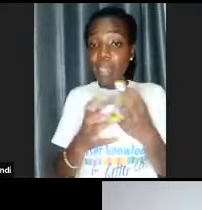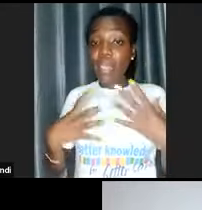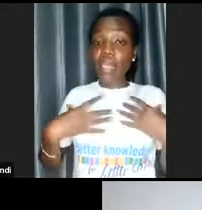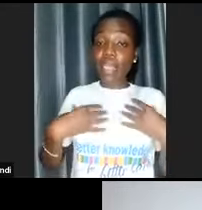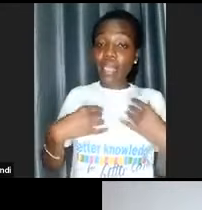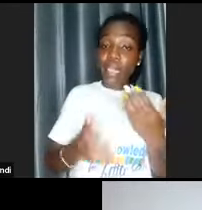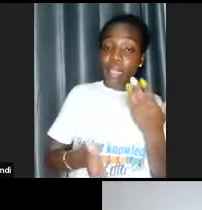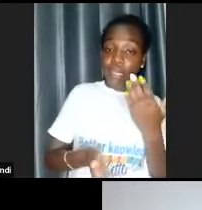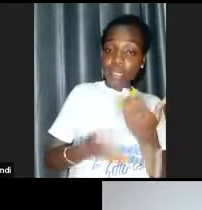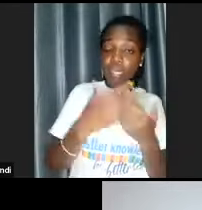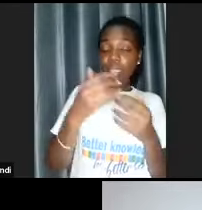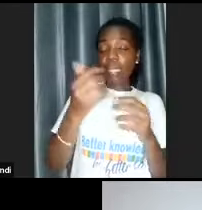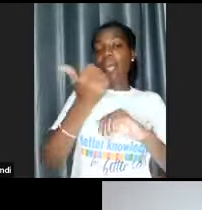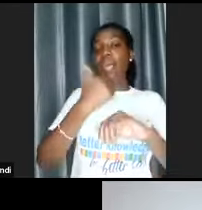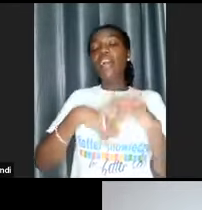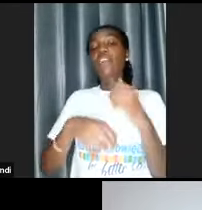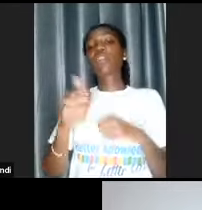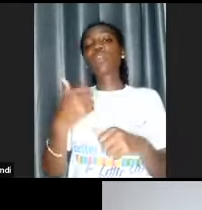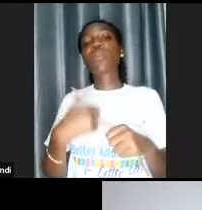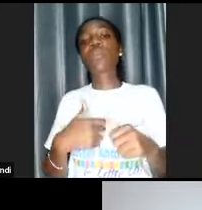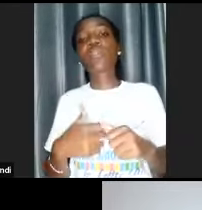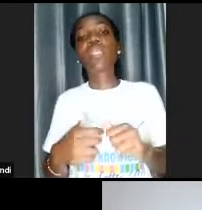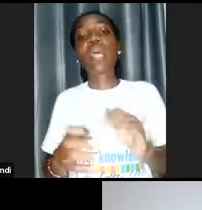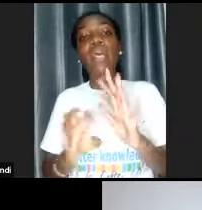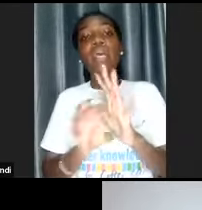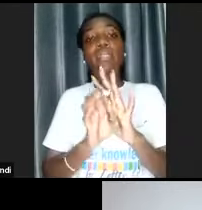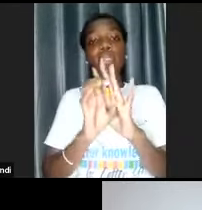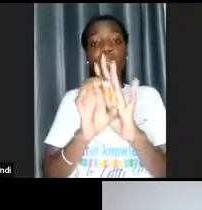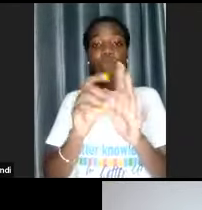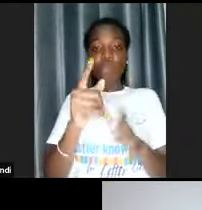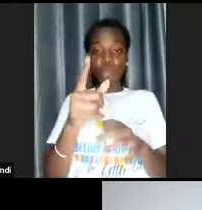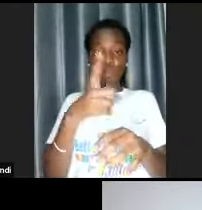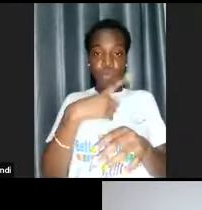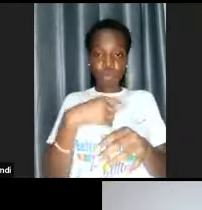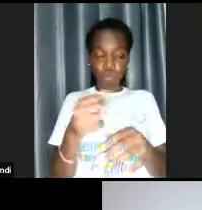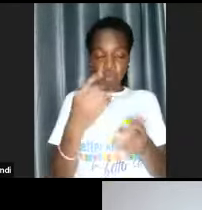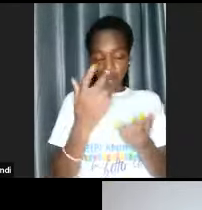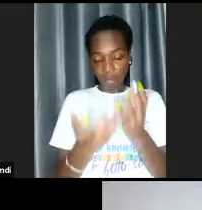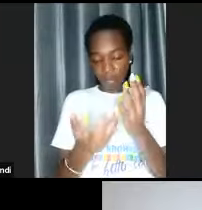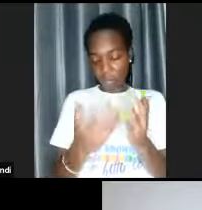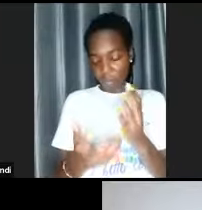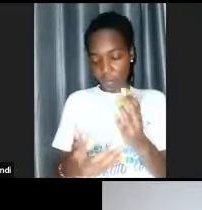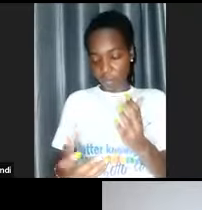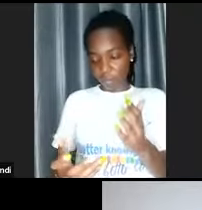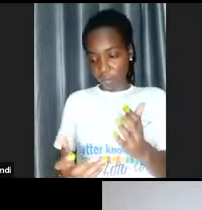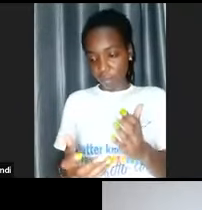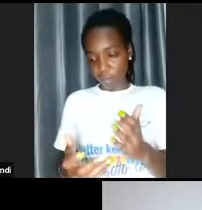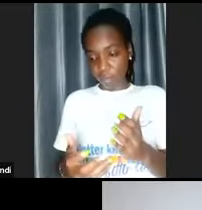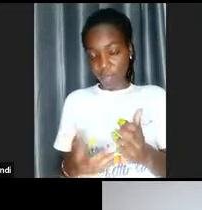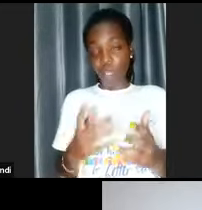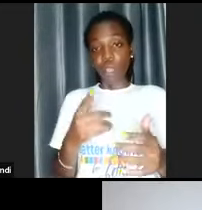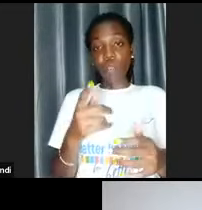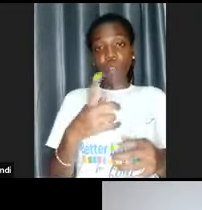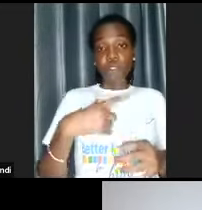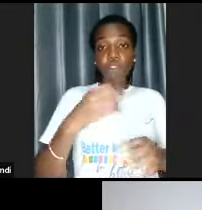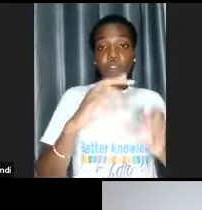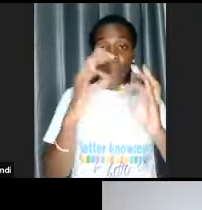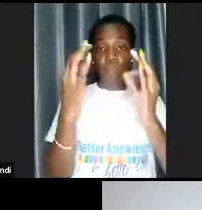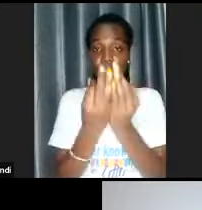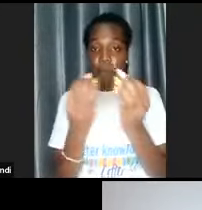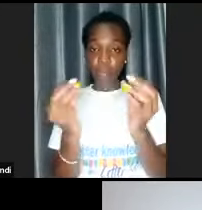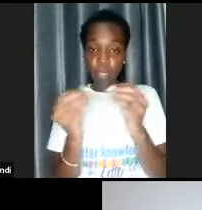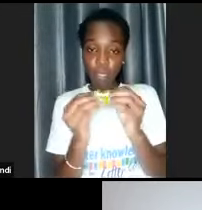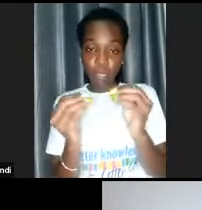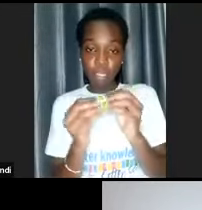action. For example, maybe you go into let's say and you see this even in family meetings or in your